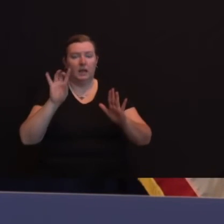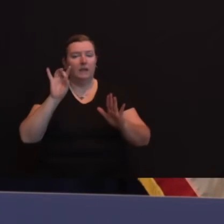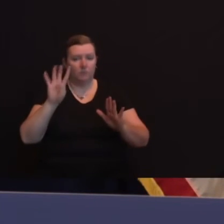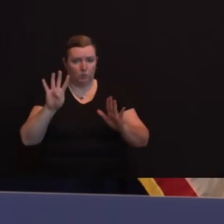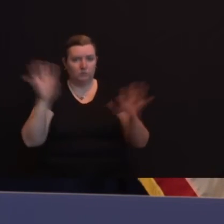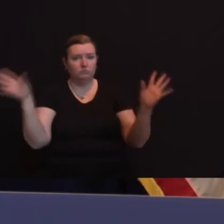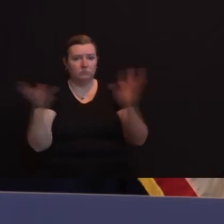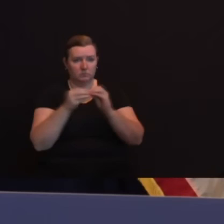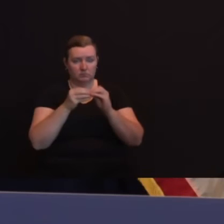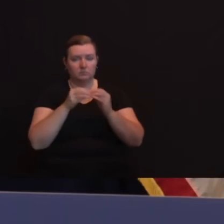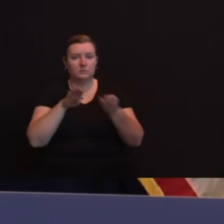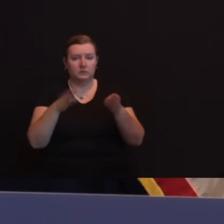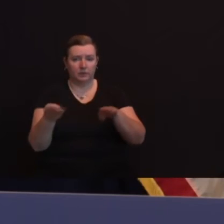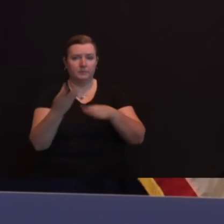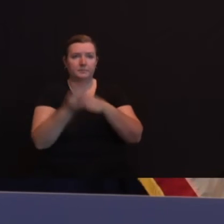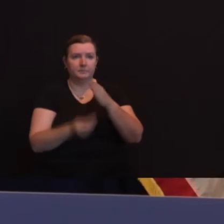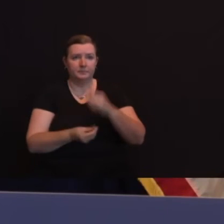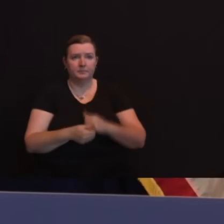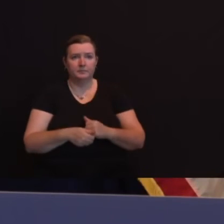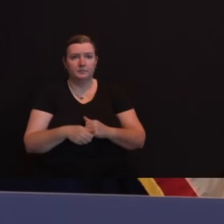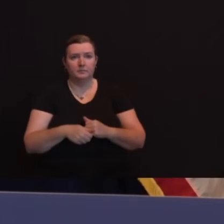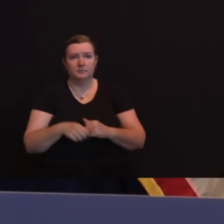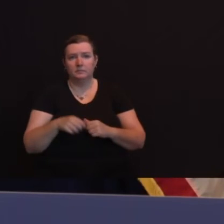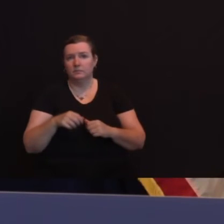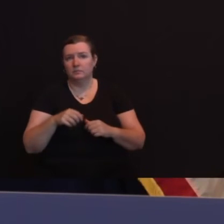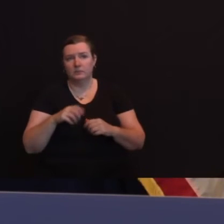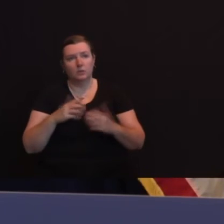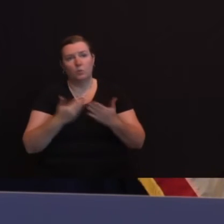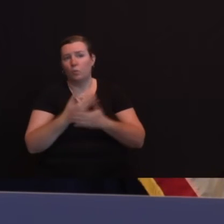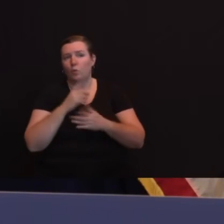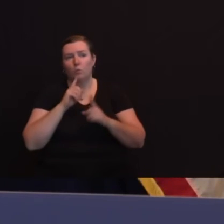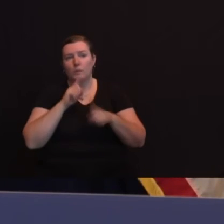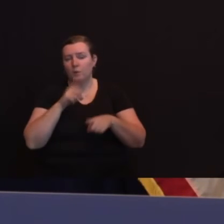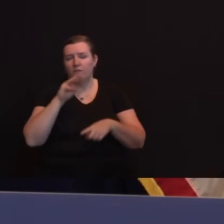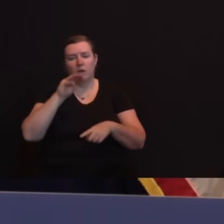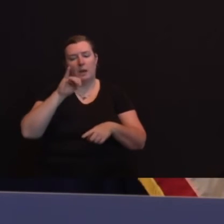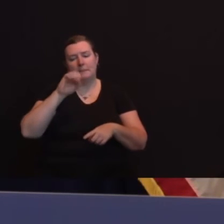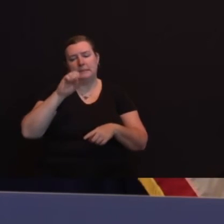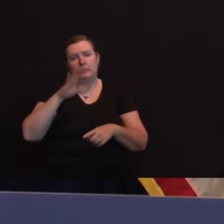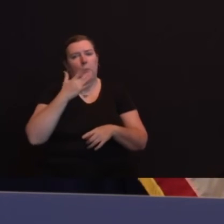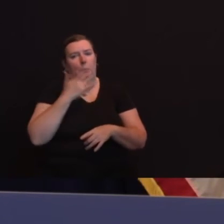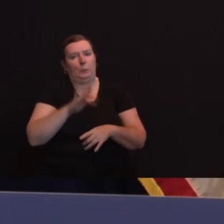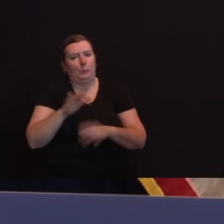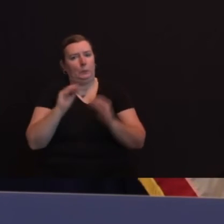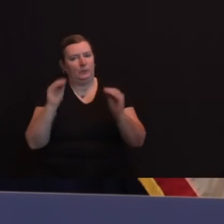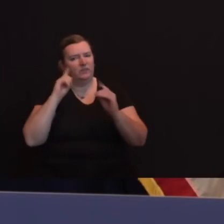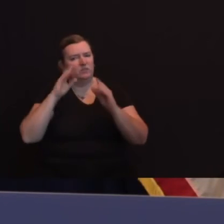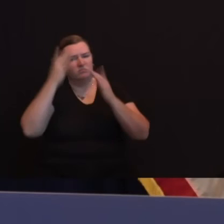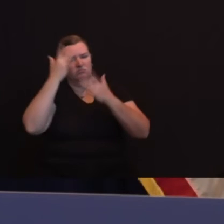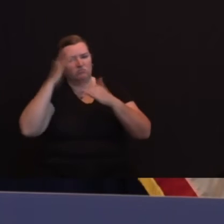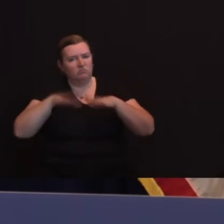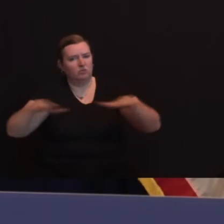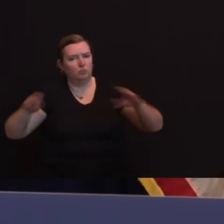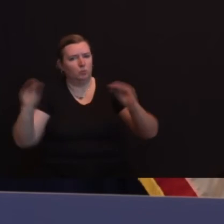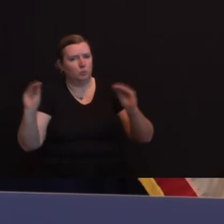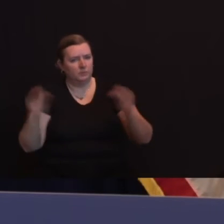Fortunately, there are no new reports of multisystem inflammatory syndrome in children. The count remains at 61.